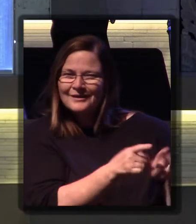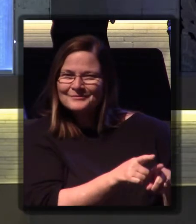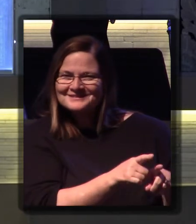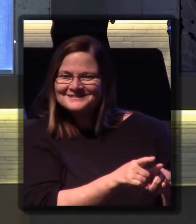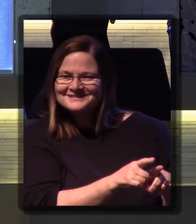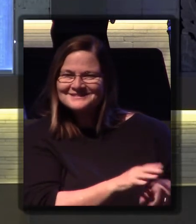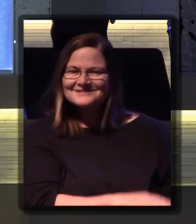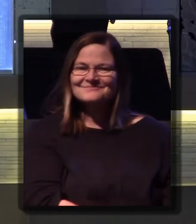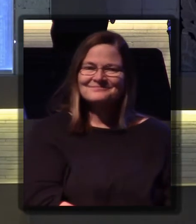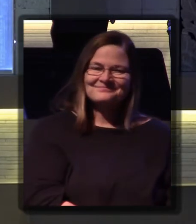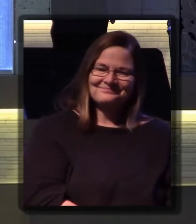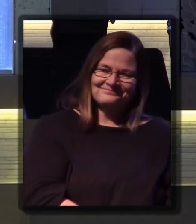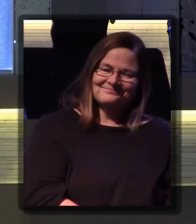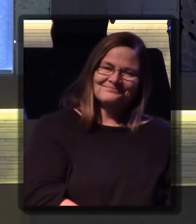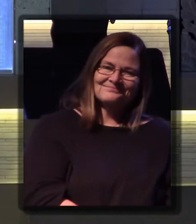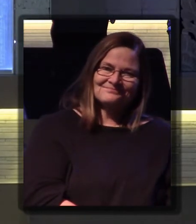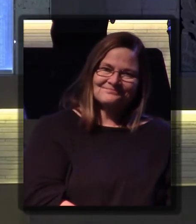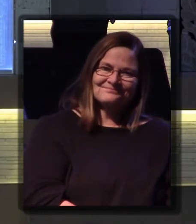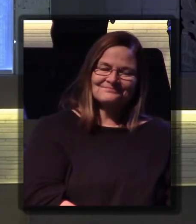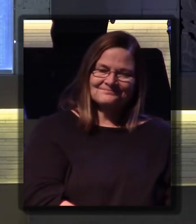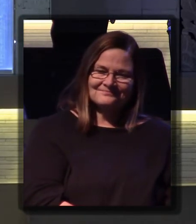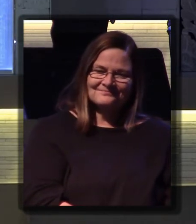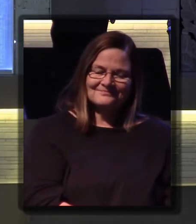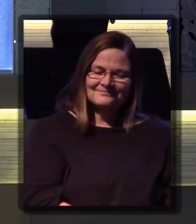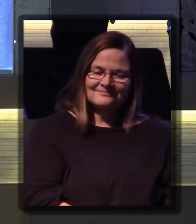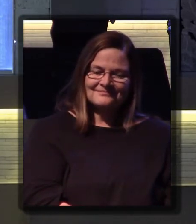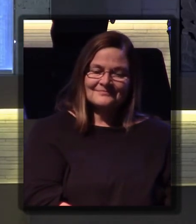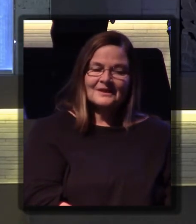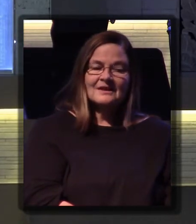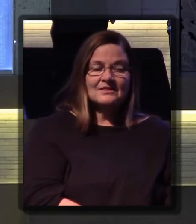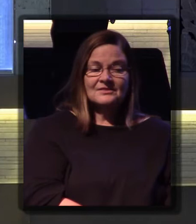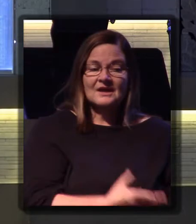what happens when all of those things that could be false foundations are gone?